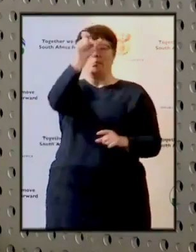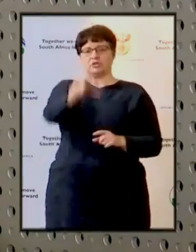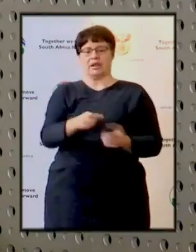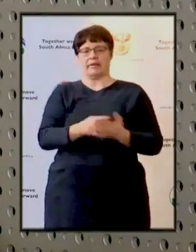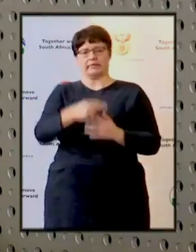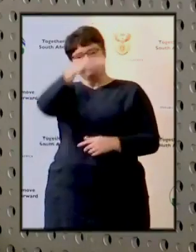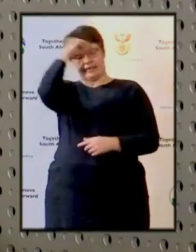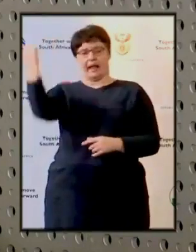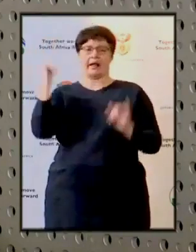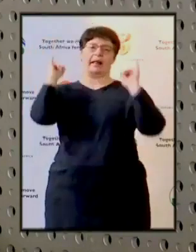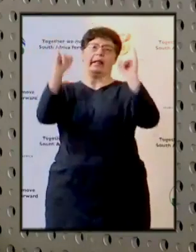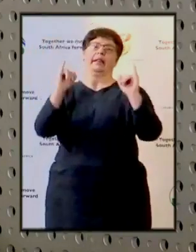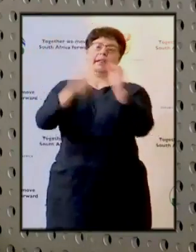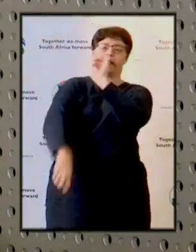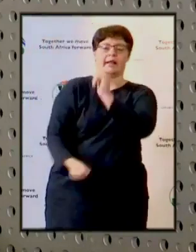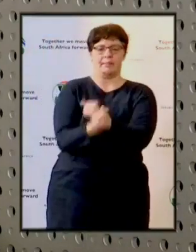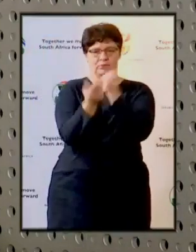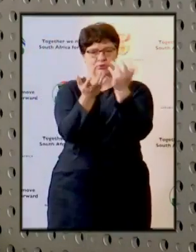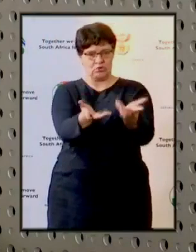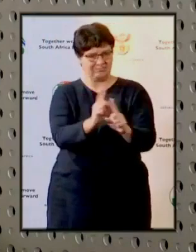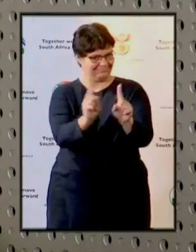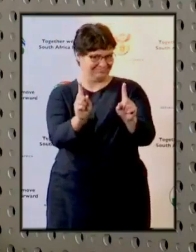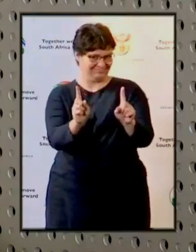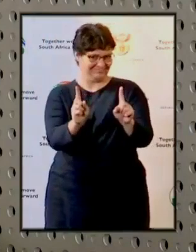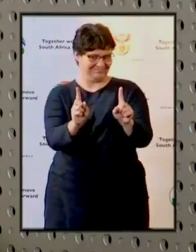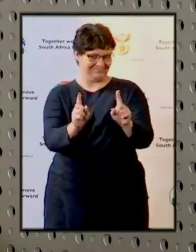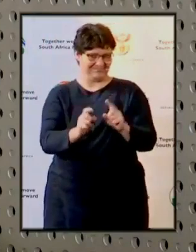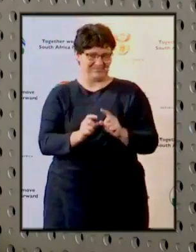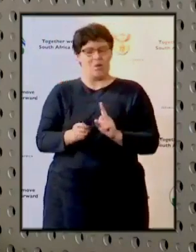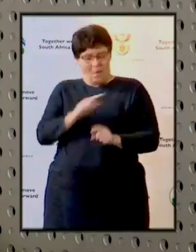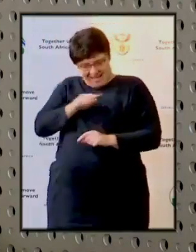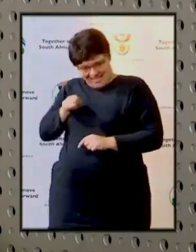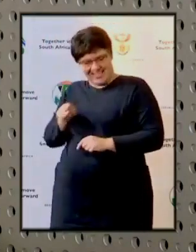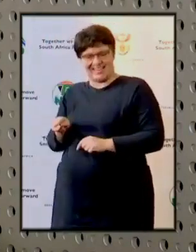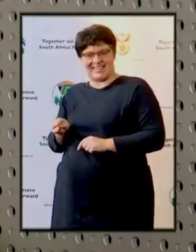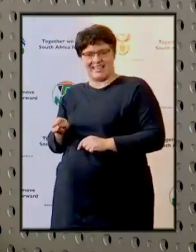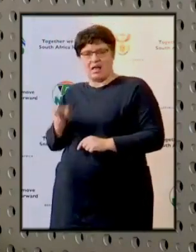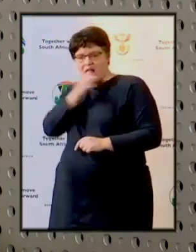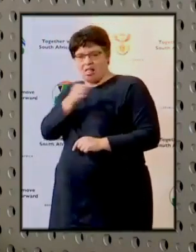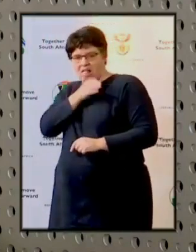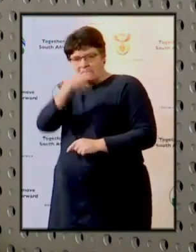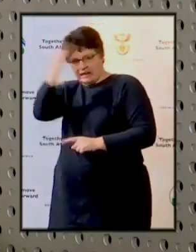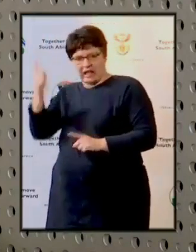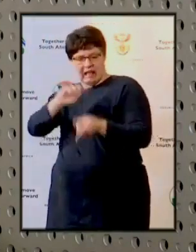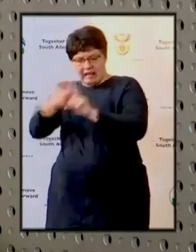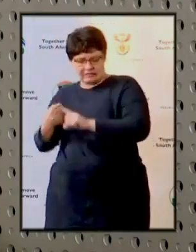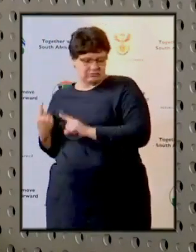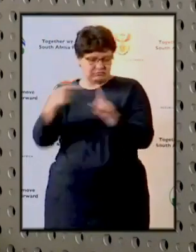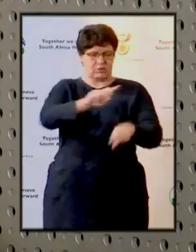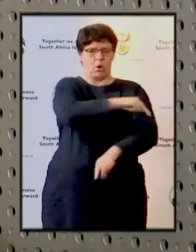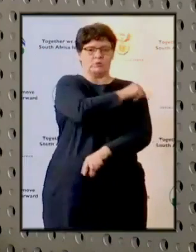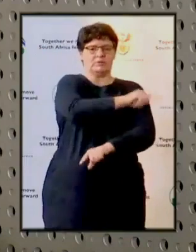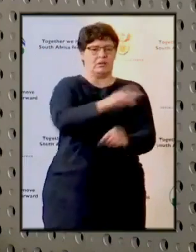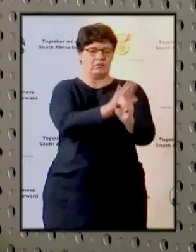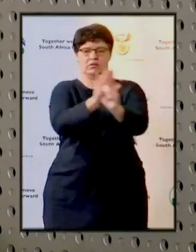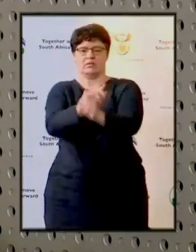the emergencies that come from the effects of alcohol. And